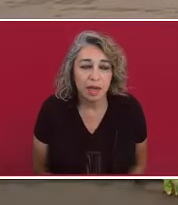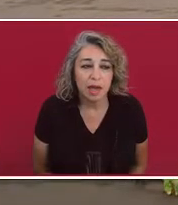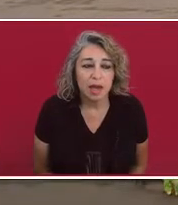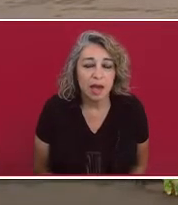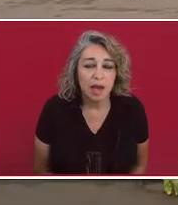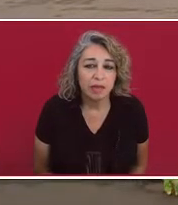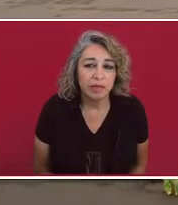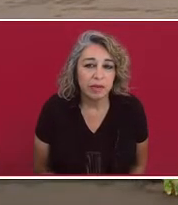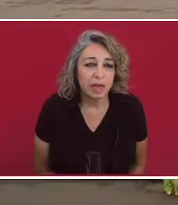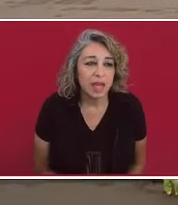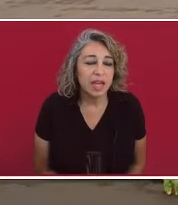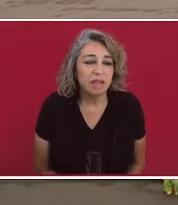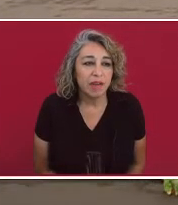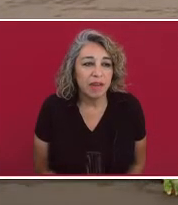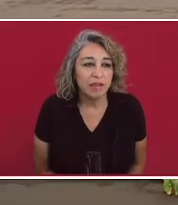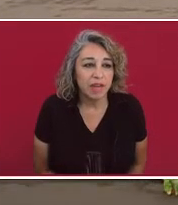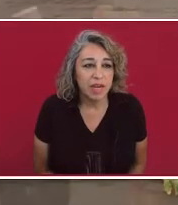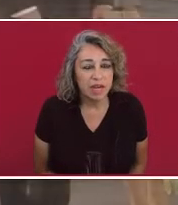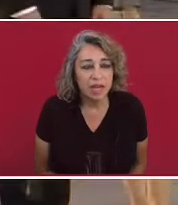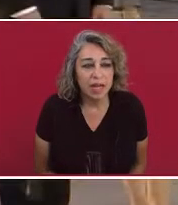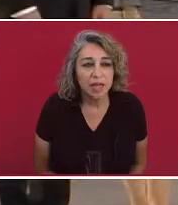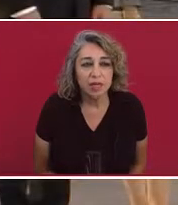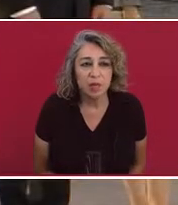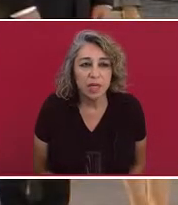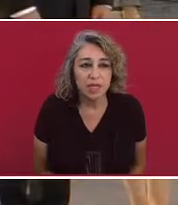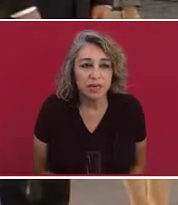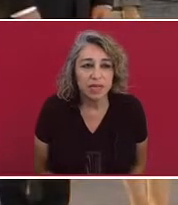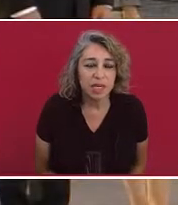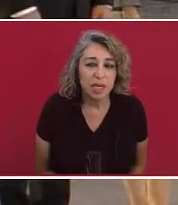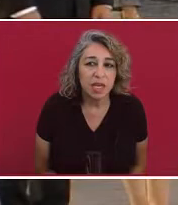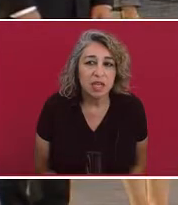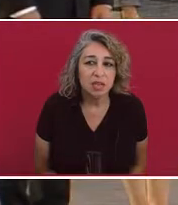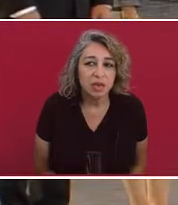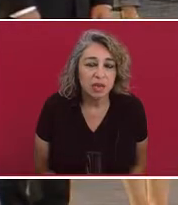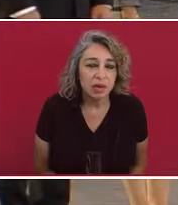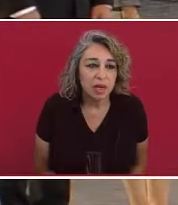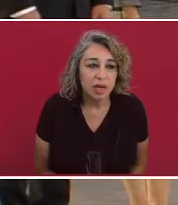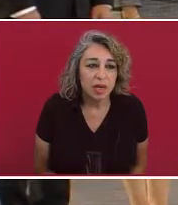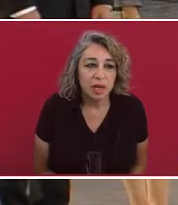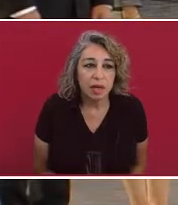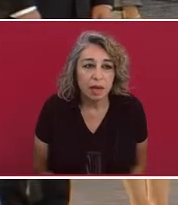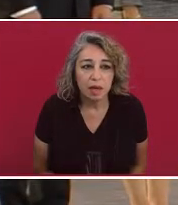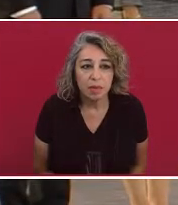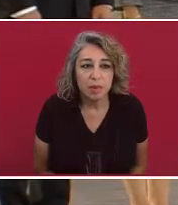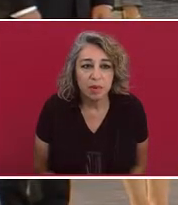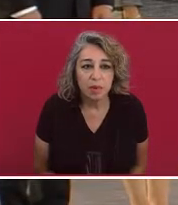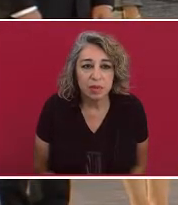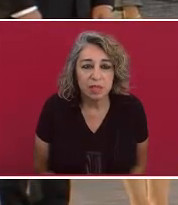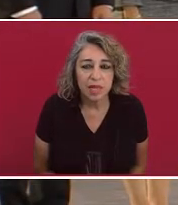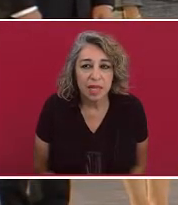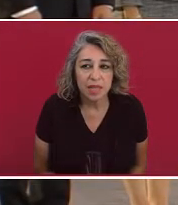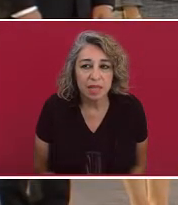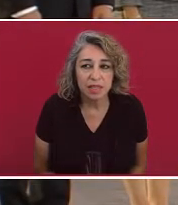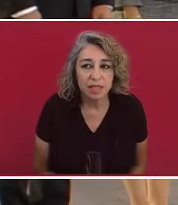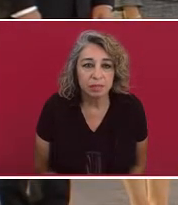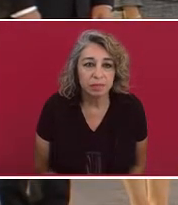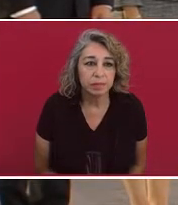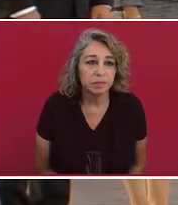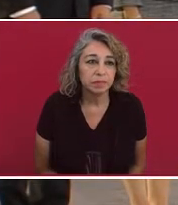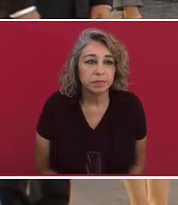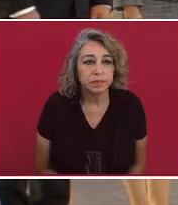earthquake of 85 and 2017. So now they're going to commemorate with silence.